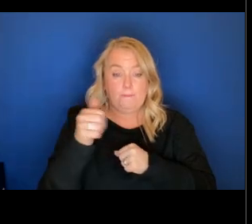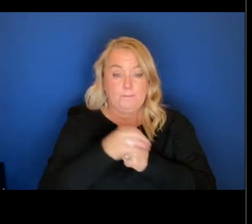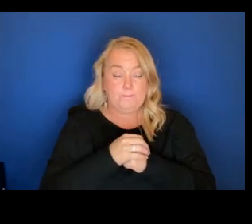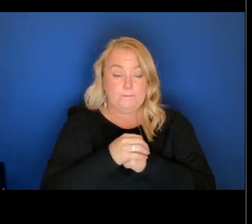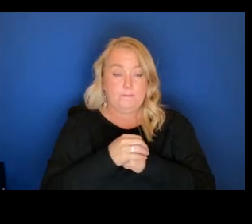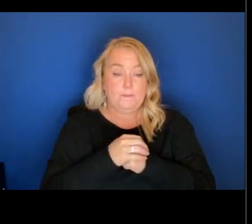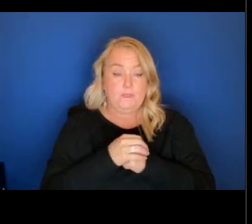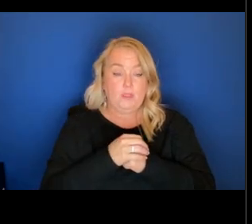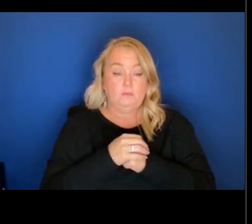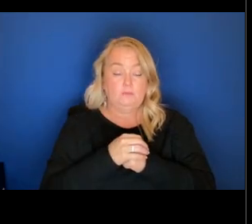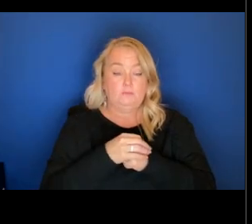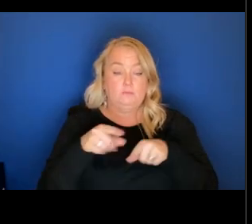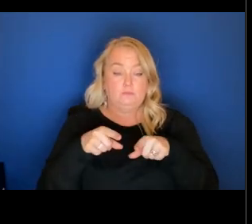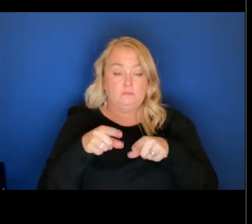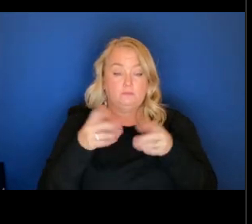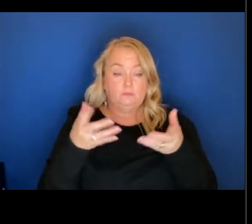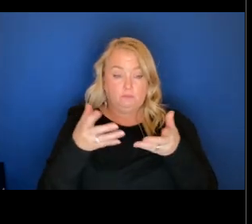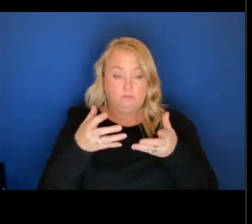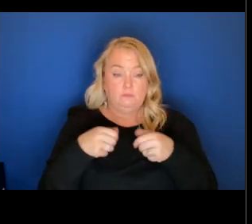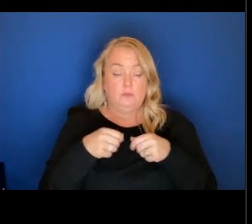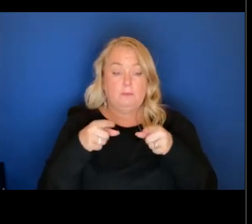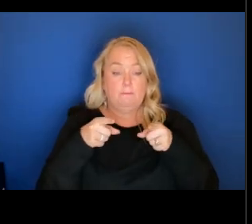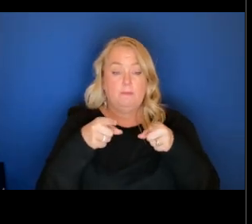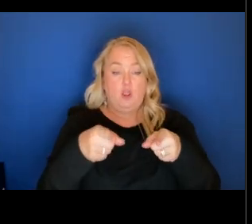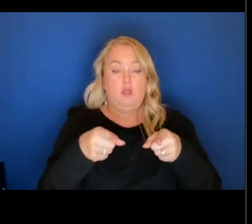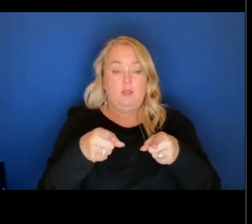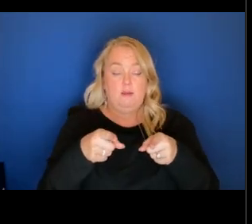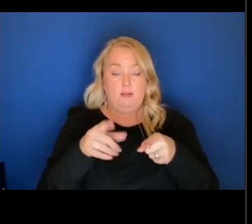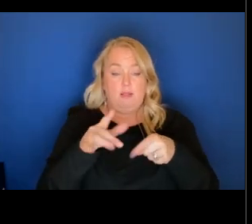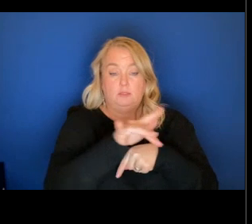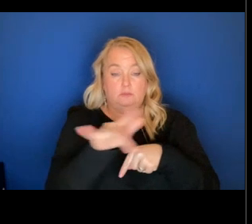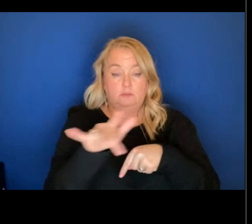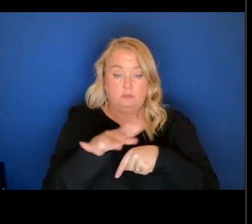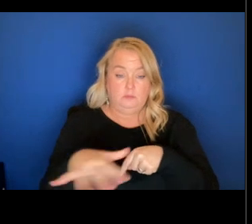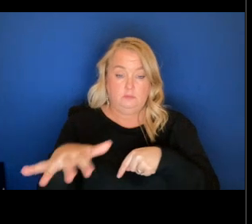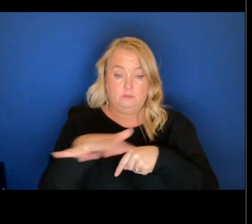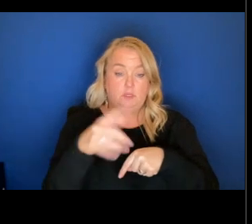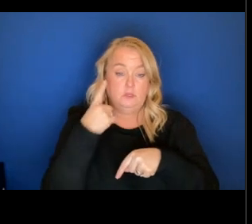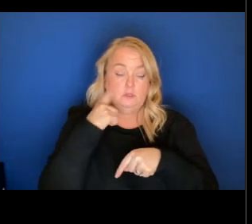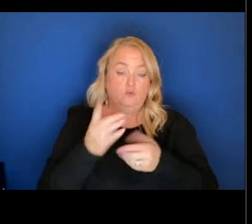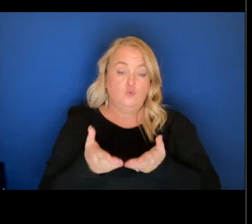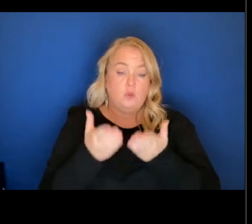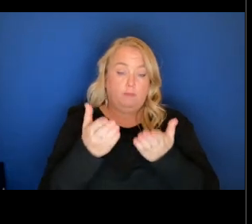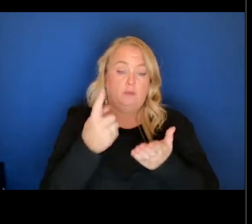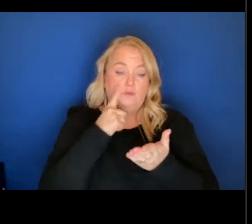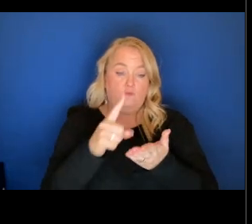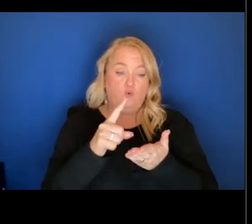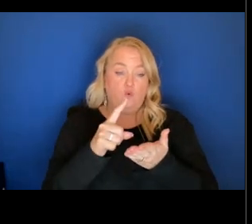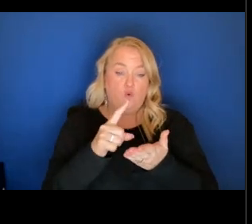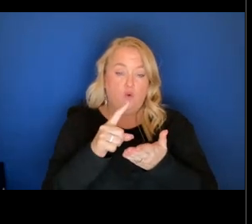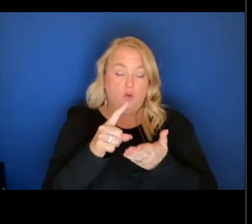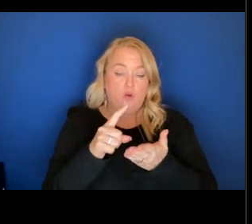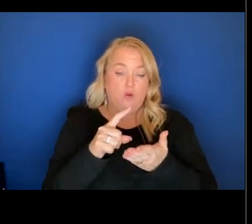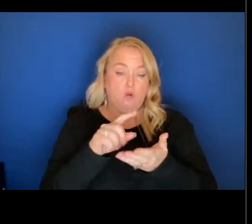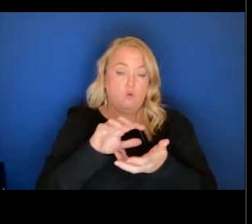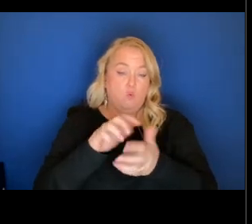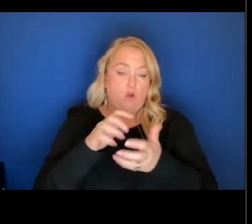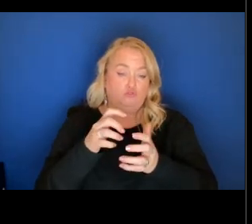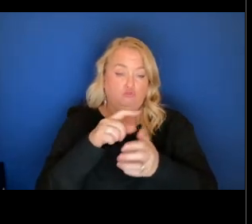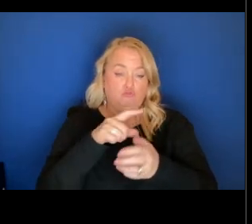check was a 30-inch by 48-inch parallel clear floor space. It's recommended for washers